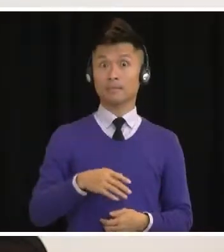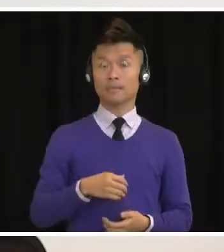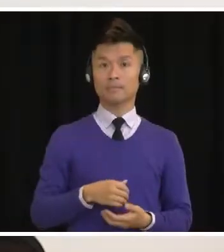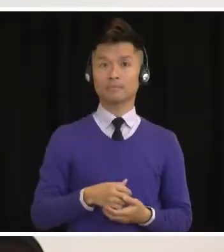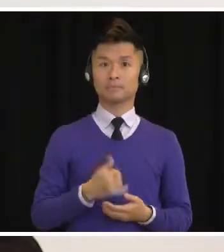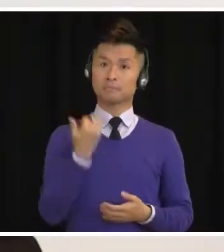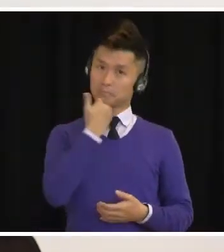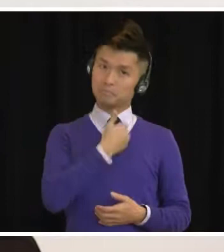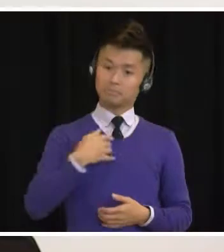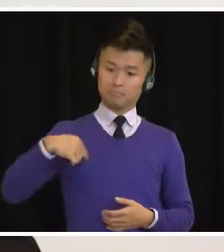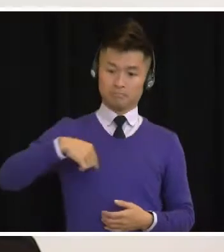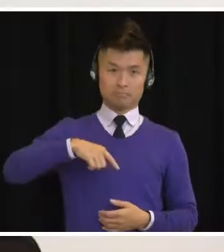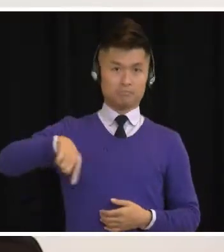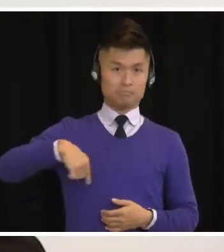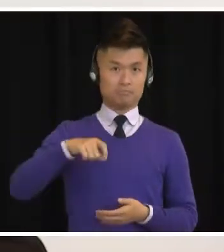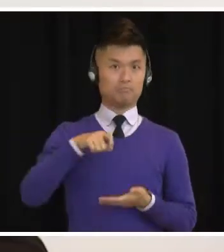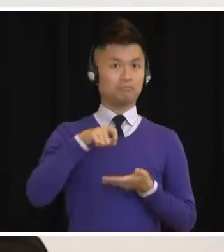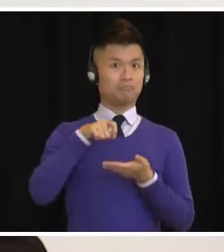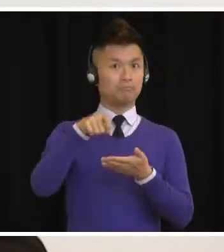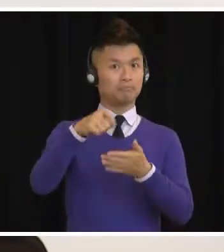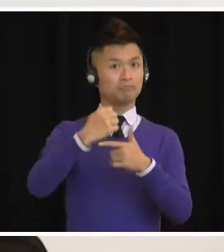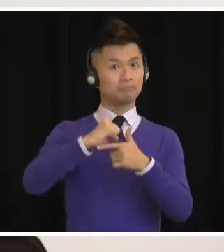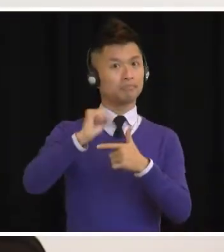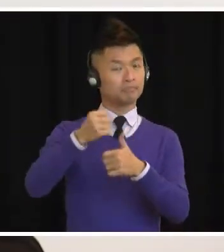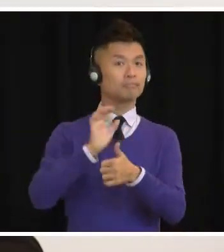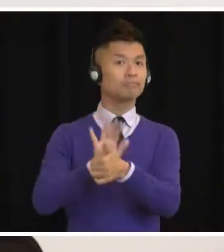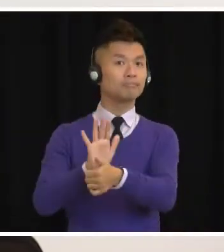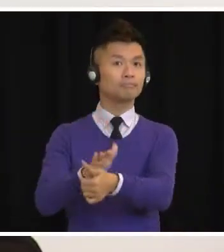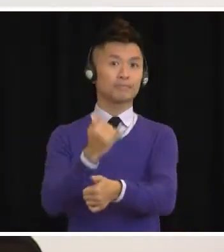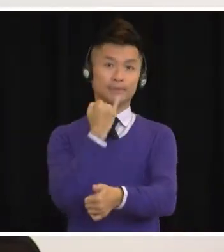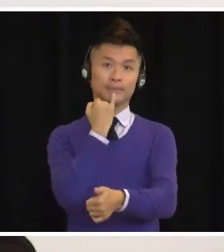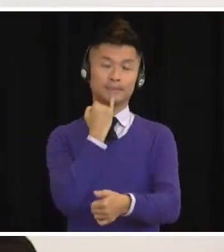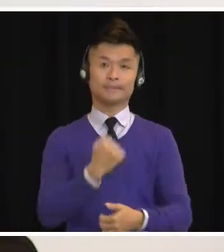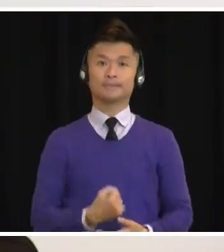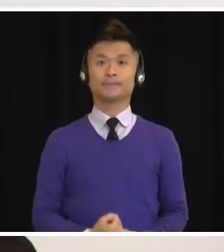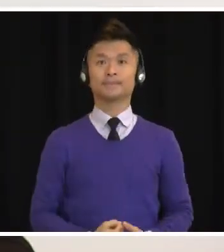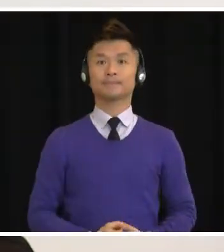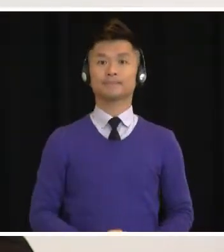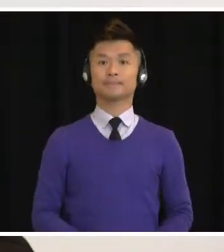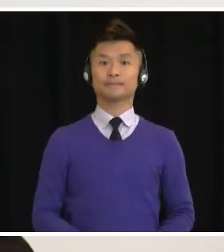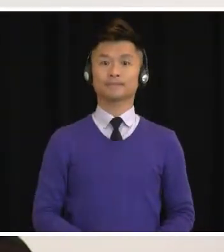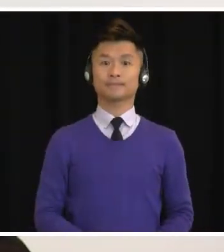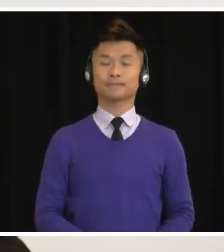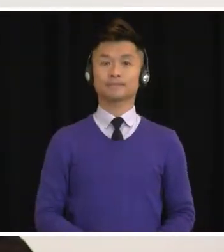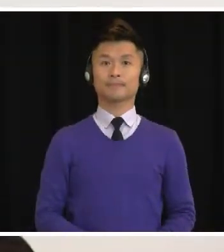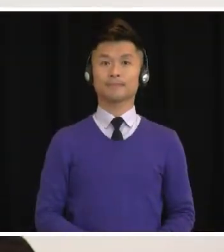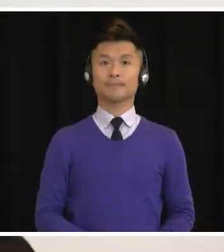something that in my opinion, all the